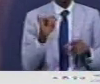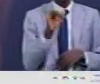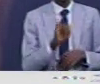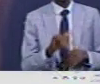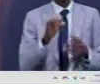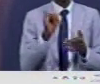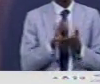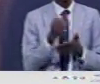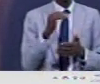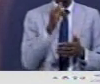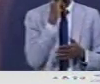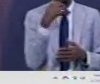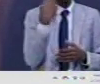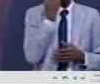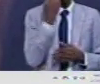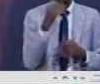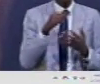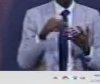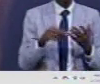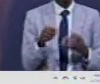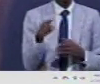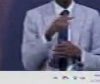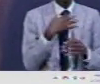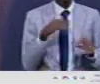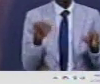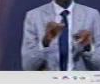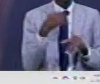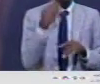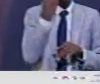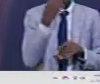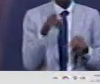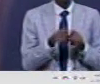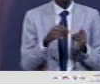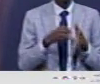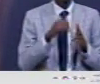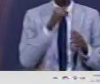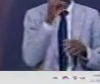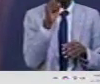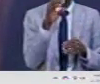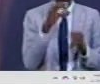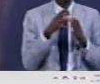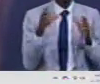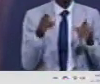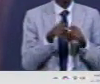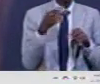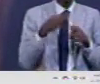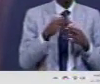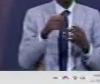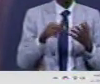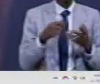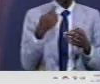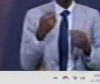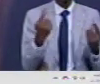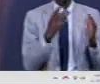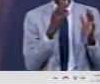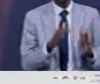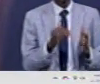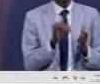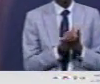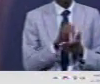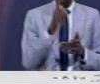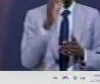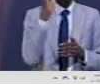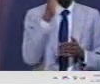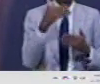much as named among the Gentiles, that one should have his father's wife. And ye are puffed up, and